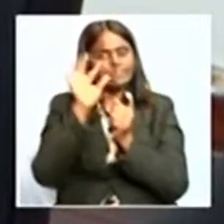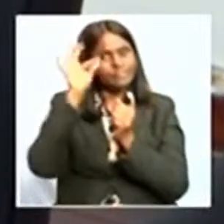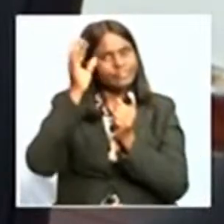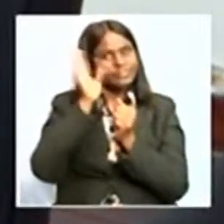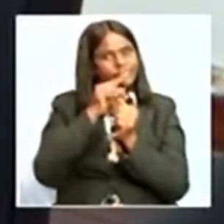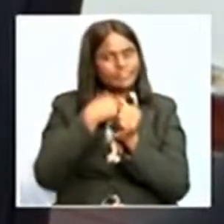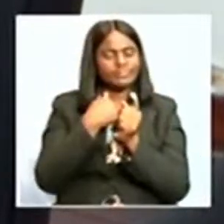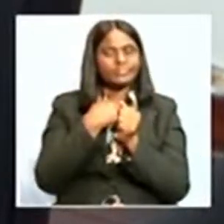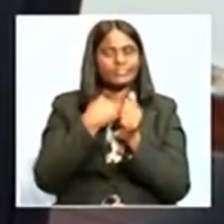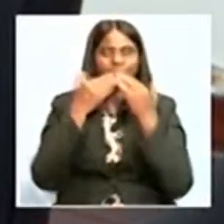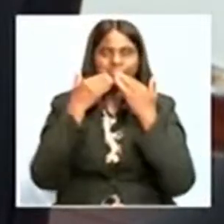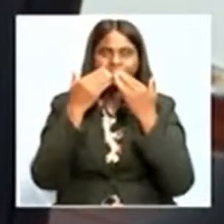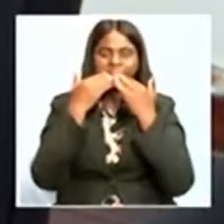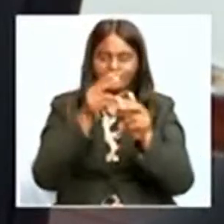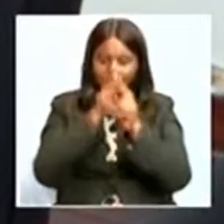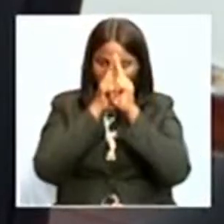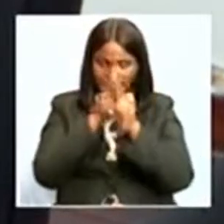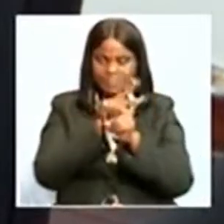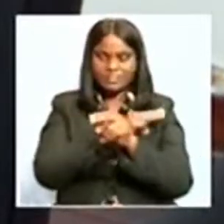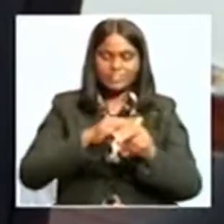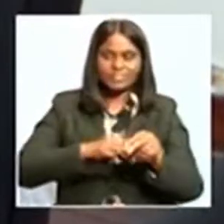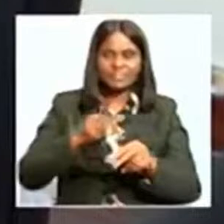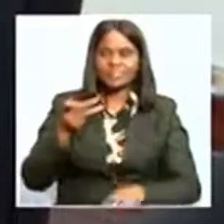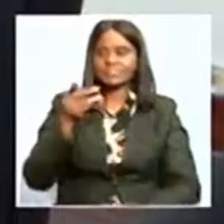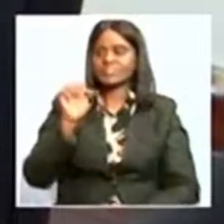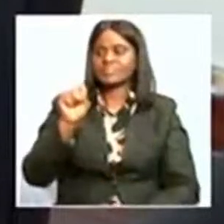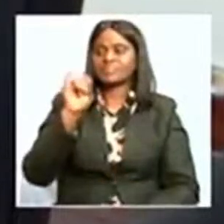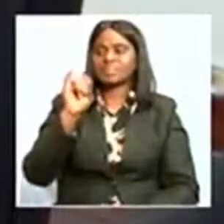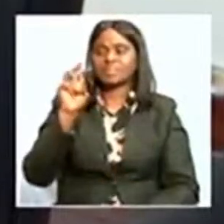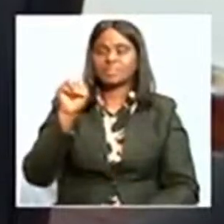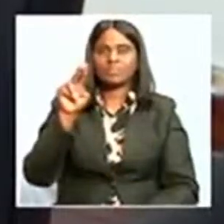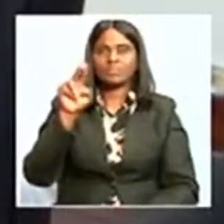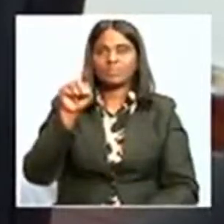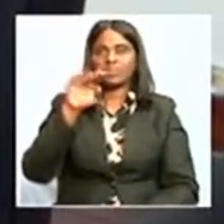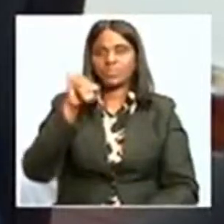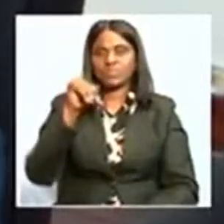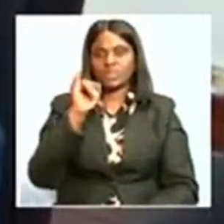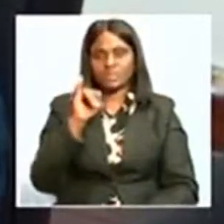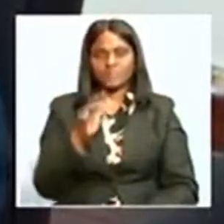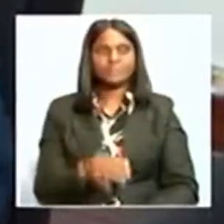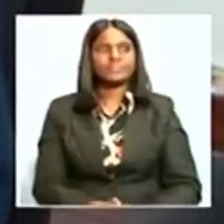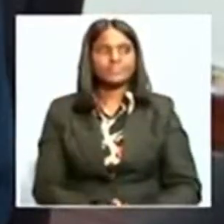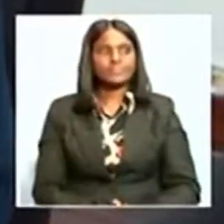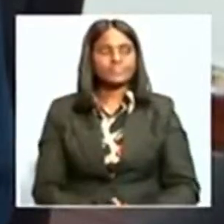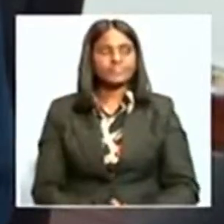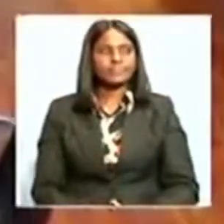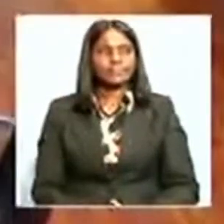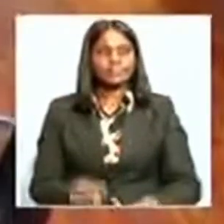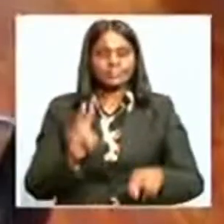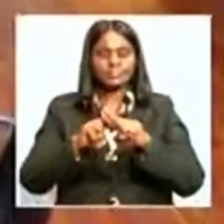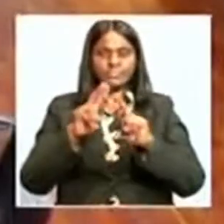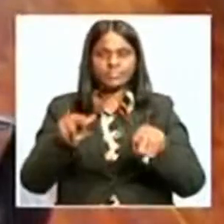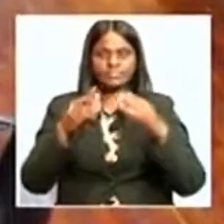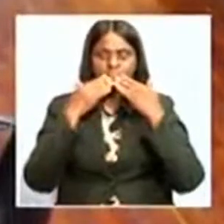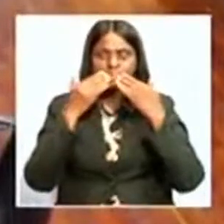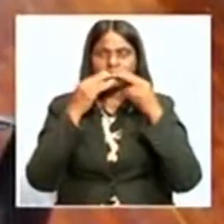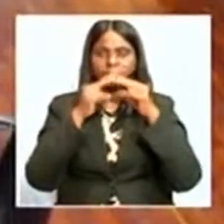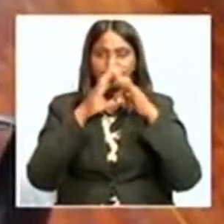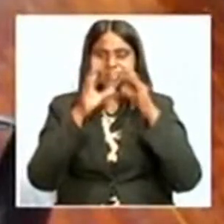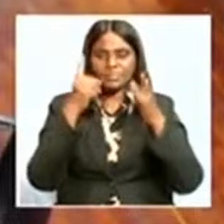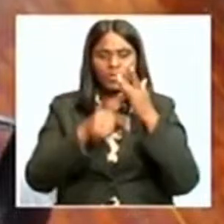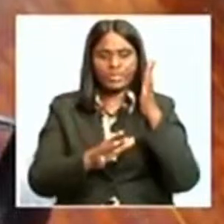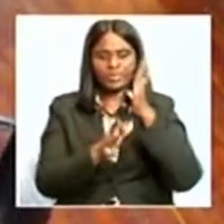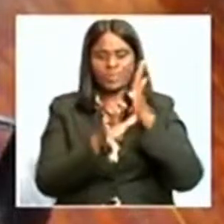of that. Thank you, Honorable Member. Honorable Simunji. Thank you, Chair. It's a rider on what the Vice Chairperson has talked